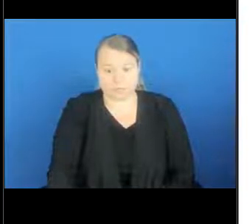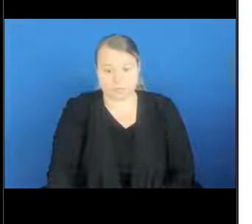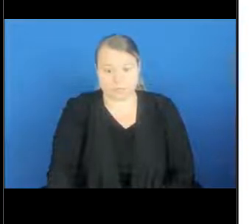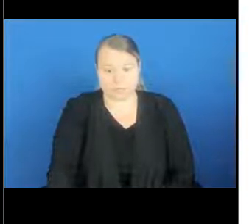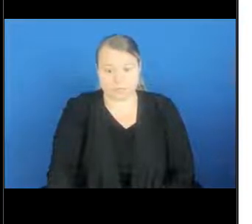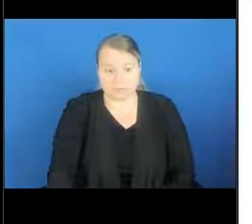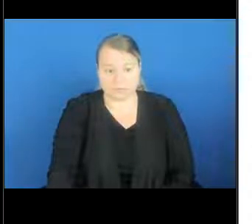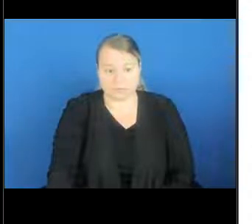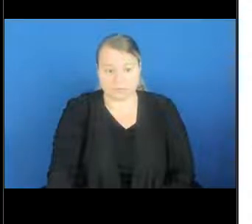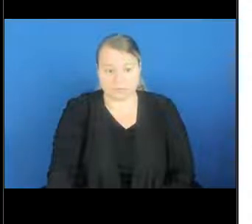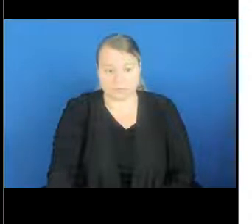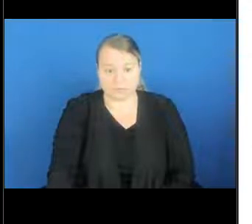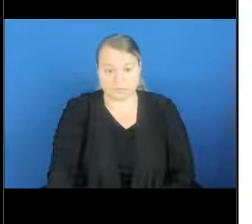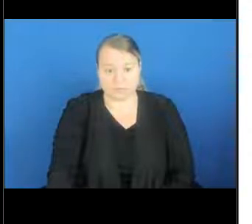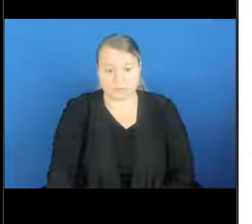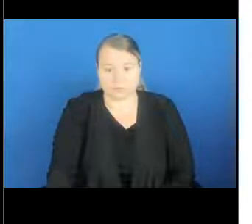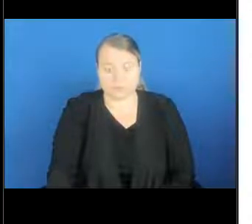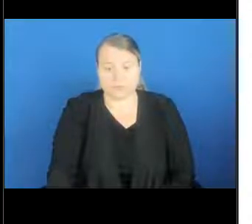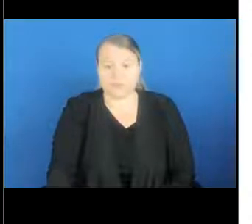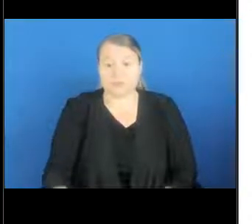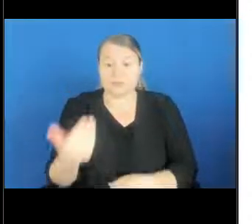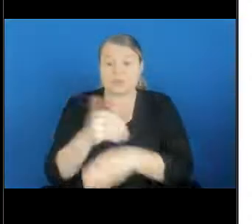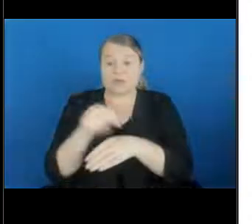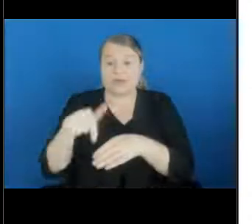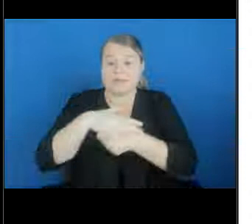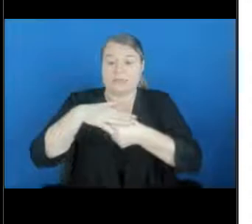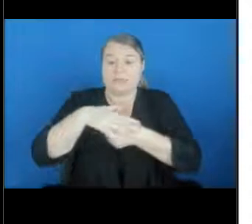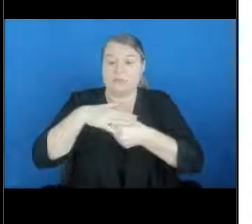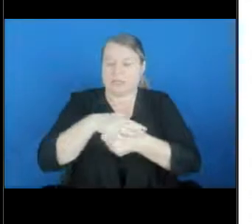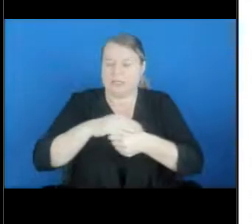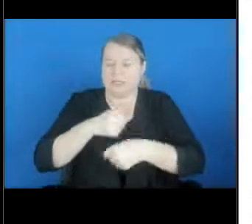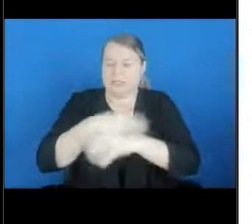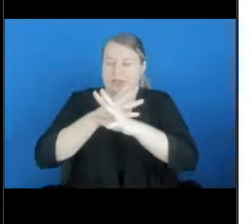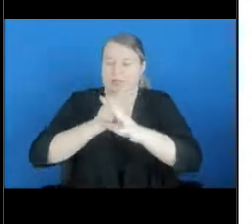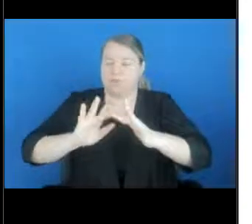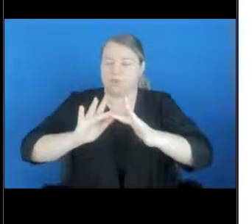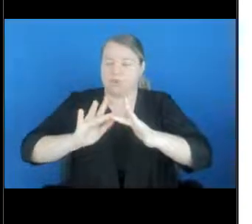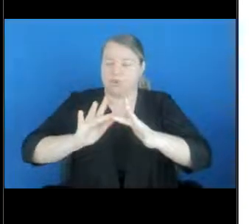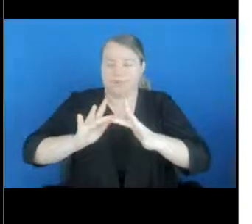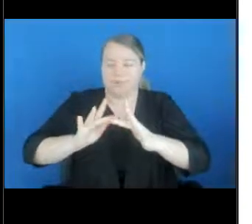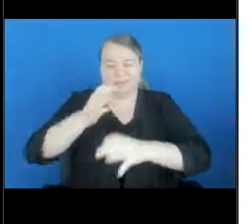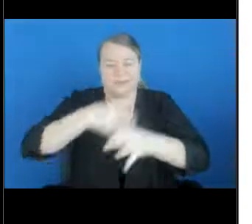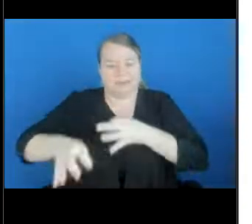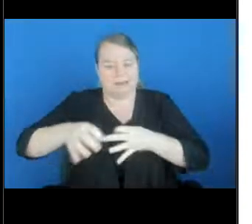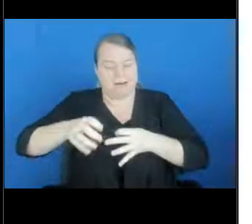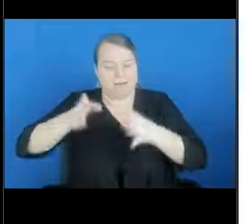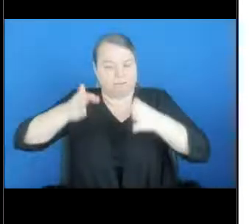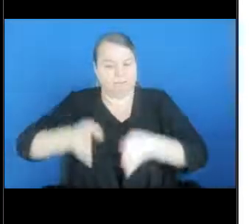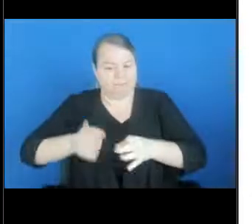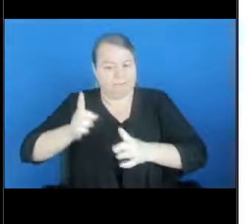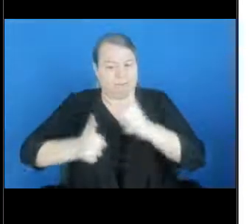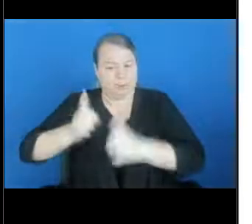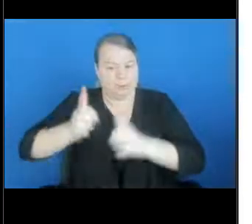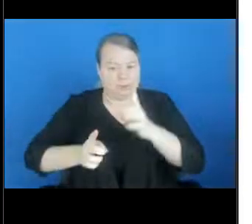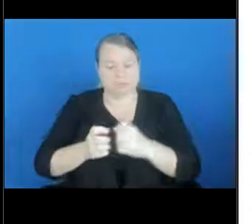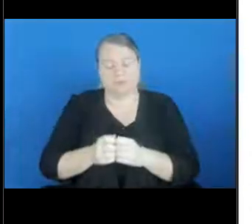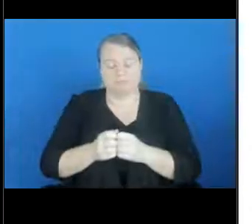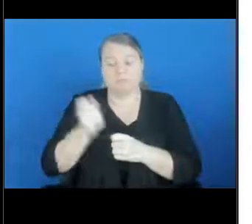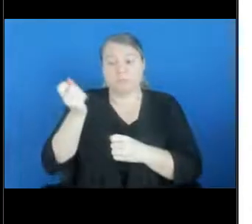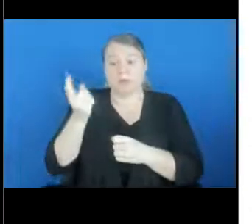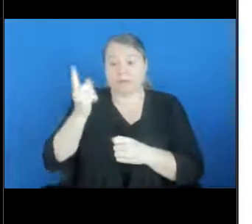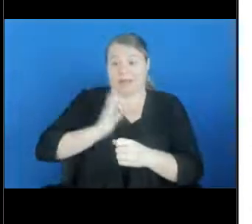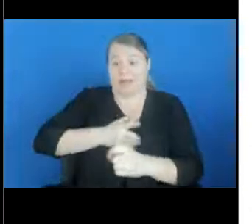Tonight, we are holding this location and design public hearing virtually as opposed to in person. Despite not meeting in person, it is our intent